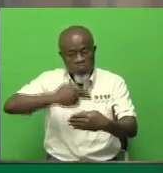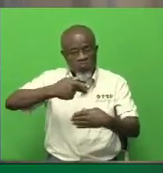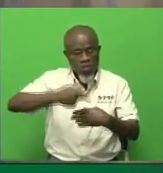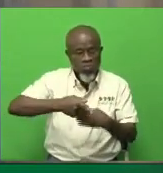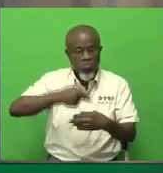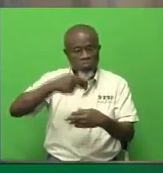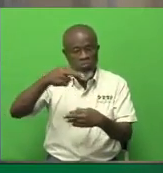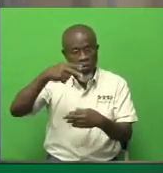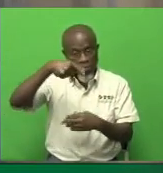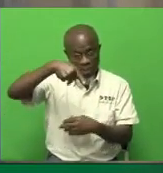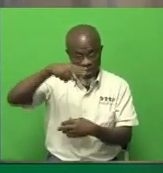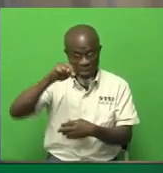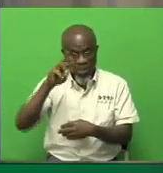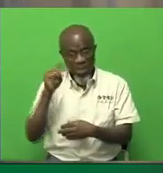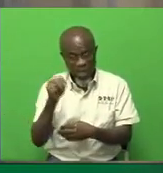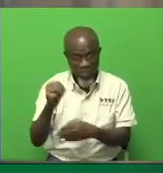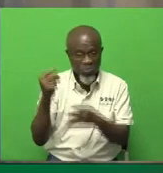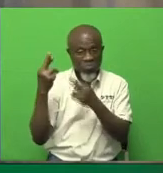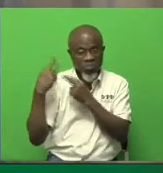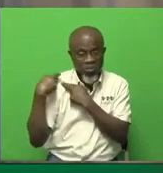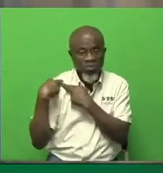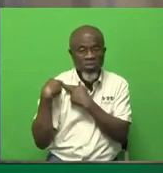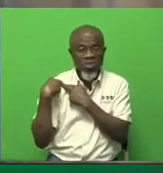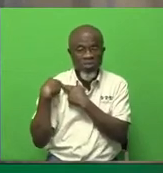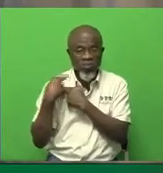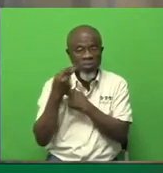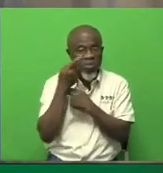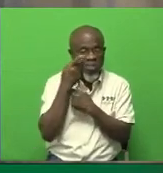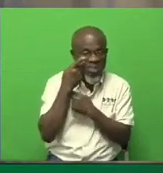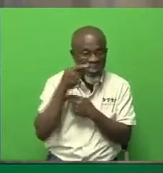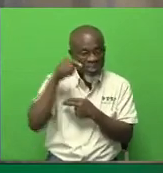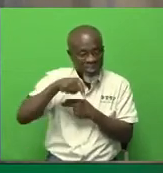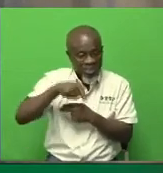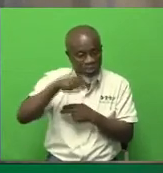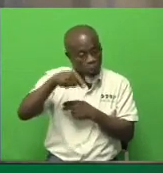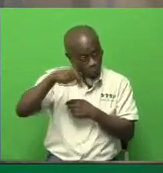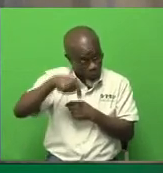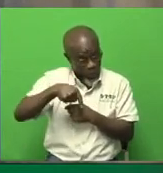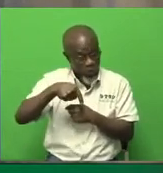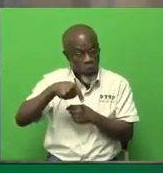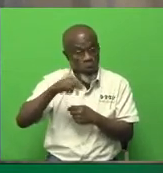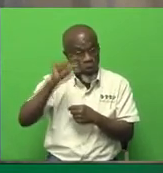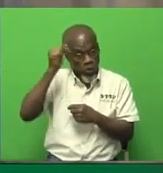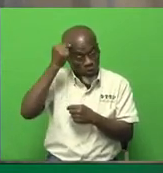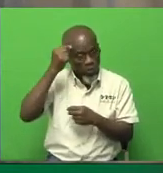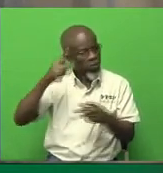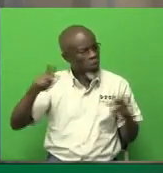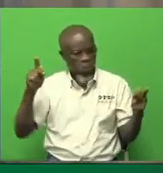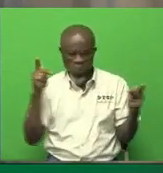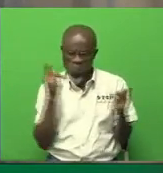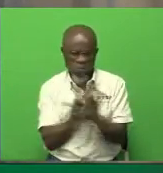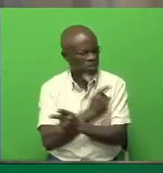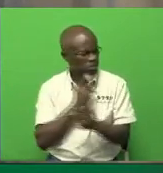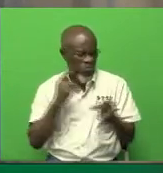this latest pnm Administration has been the worst in the history of Trinidad and Tobago